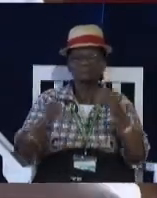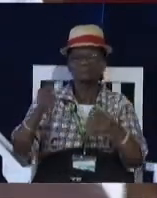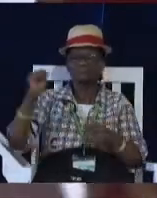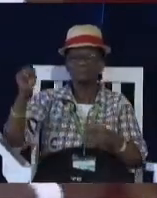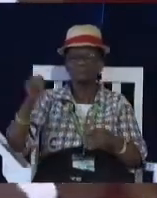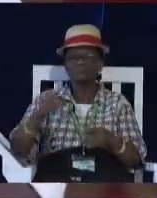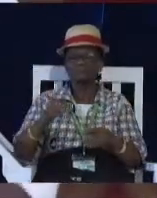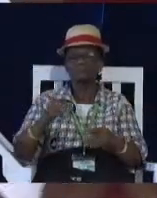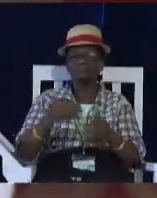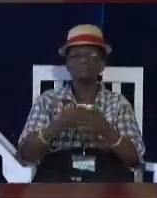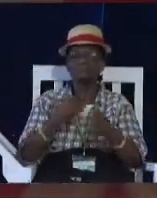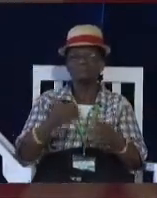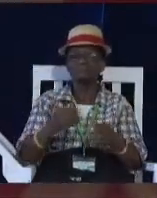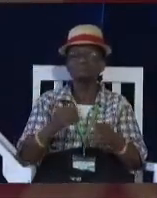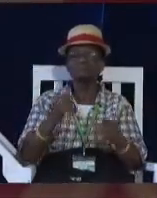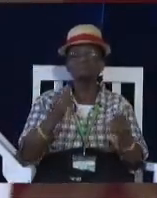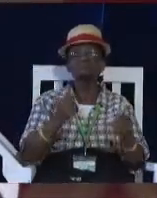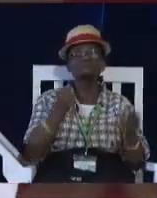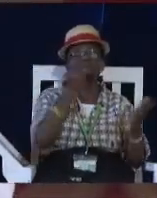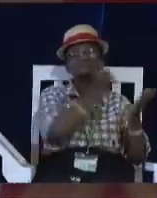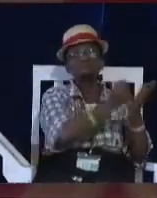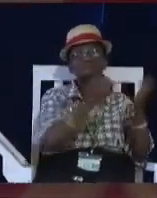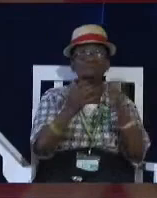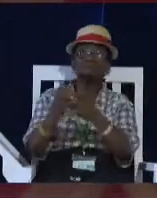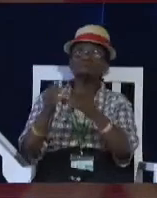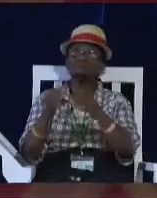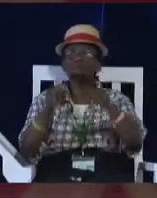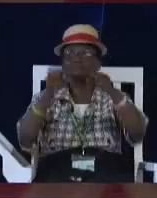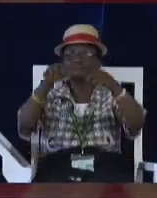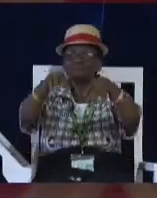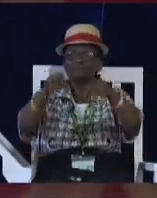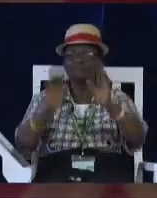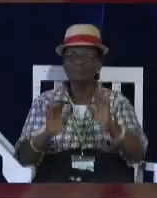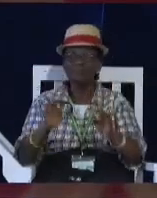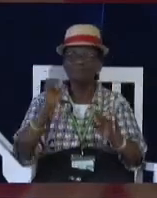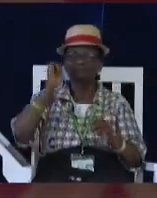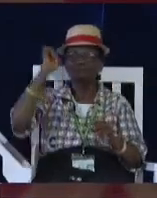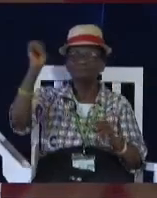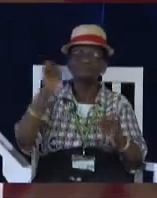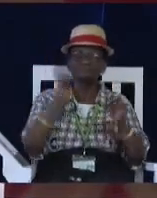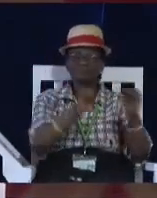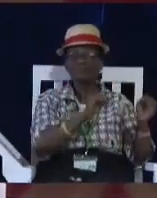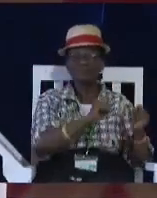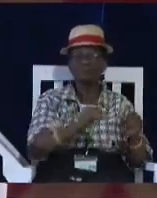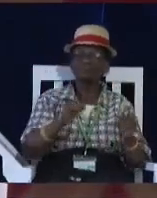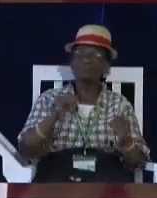He said, he bore your sin in his own body on the tree,